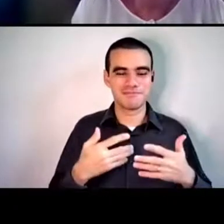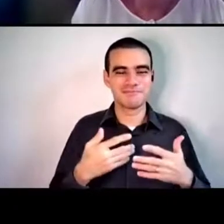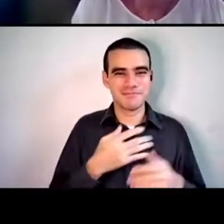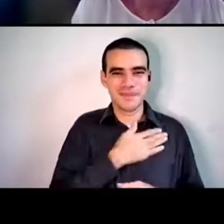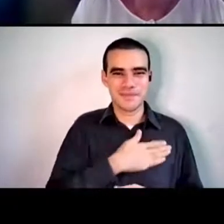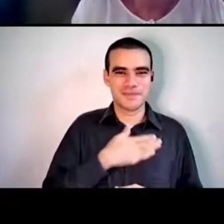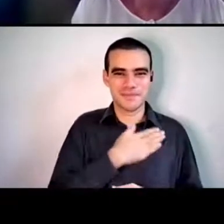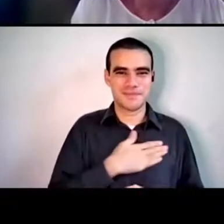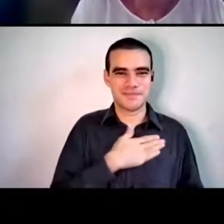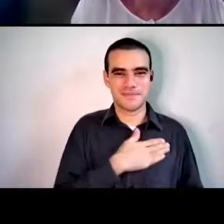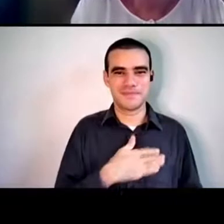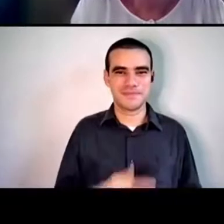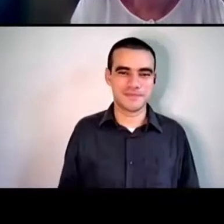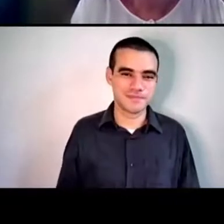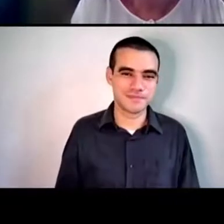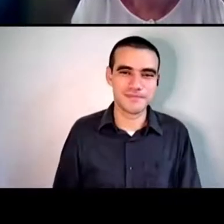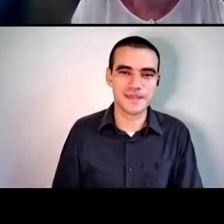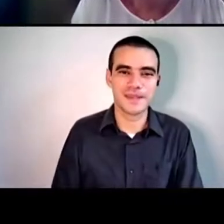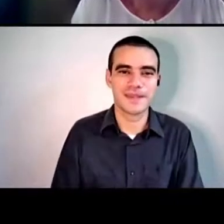been very intriguing.